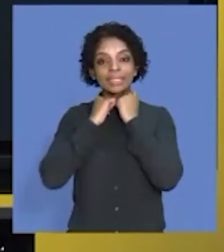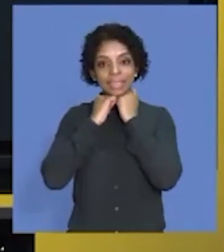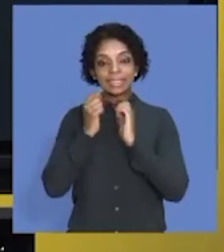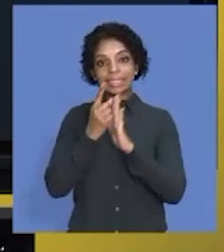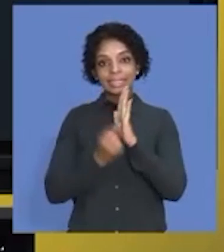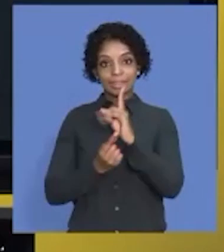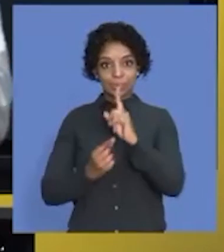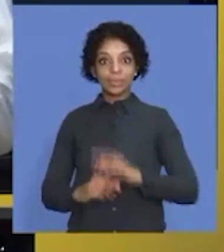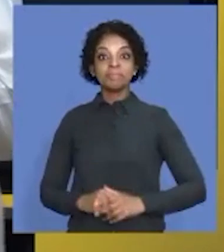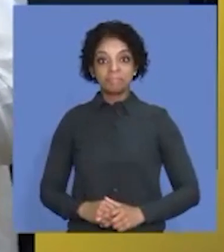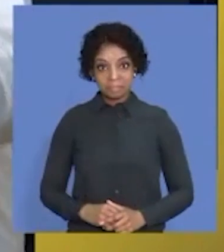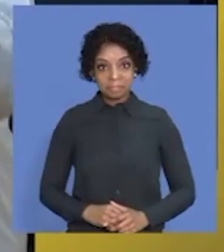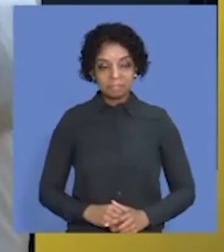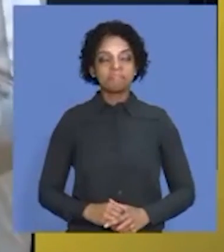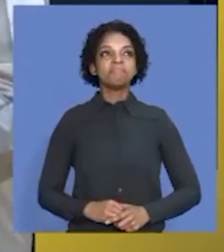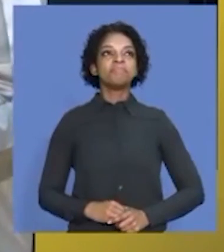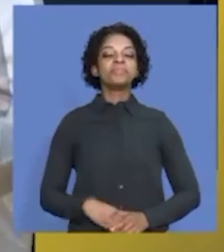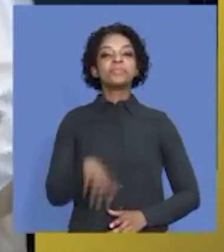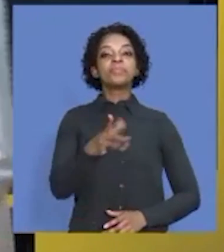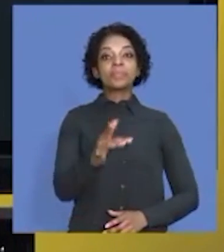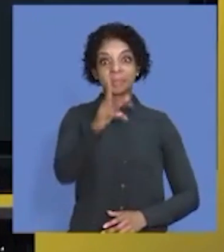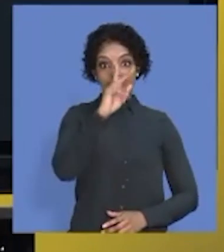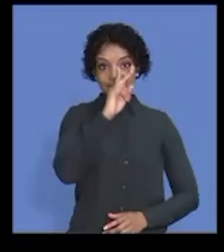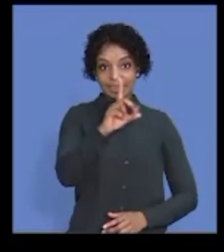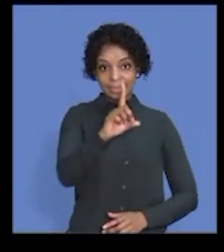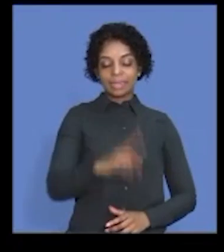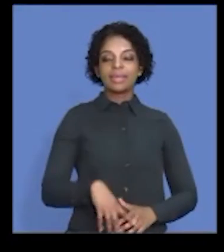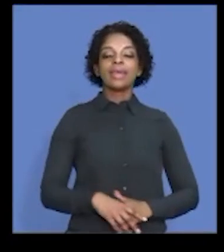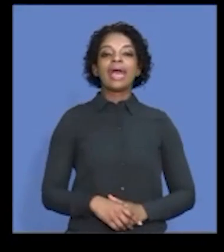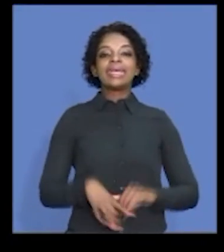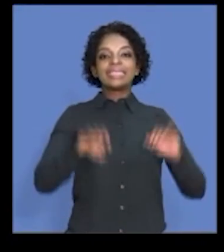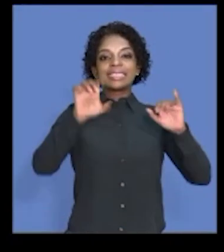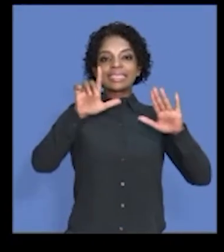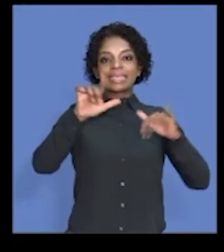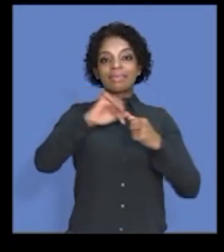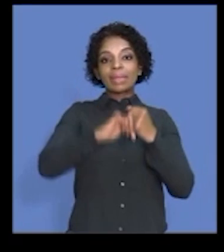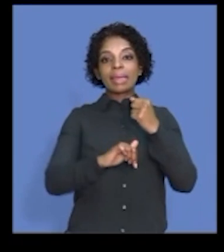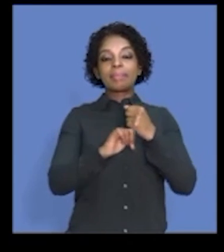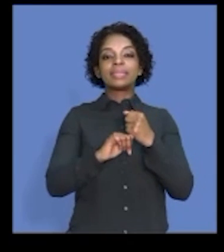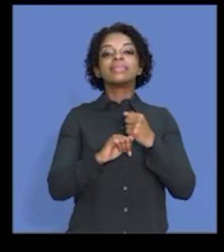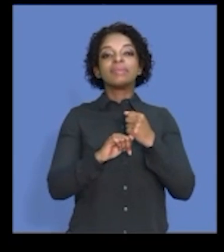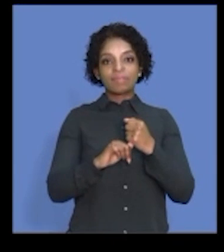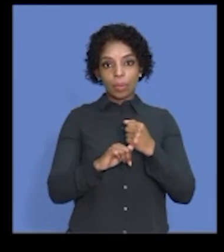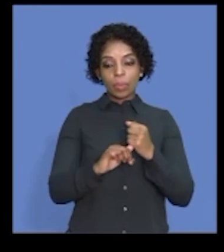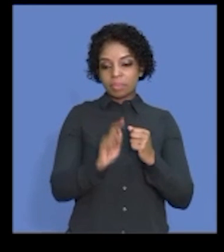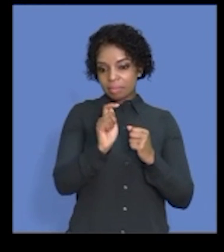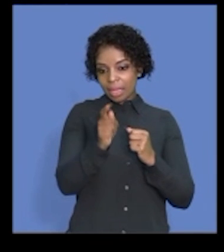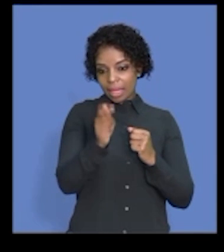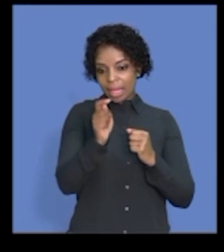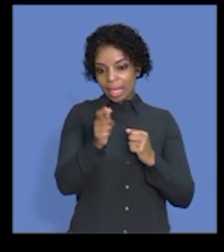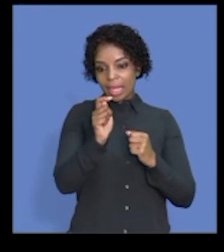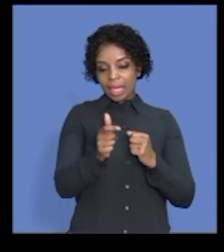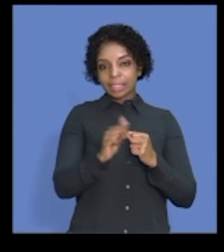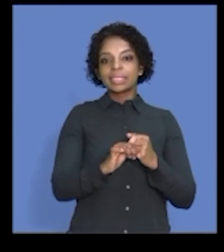on. Now look at my calculation. 7 months at the old rental, obviously January to